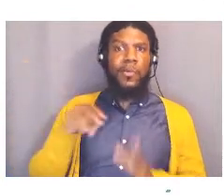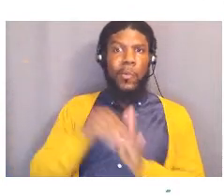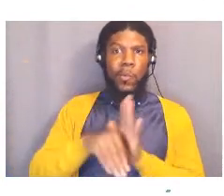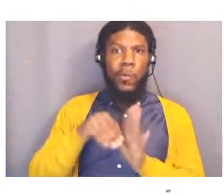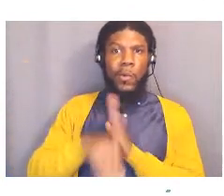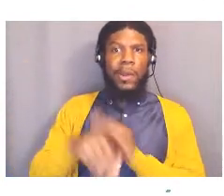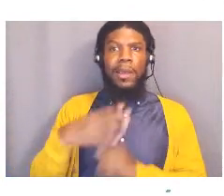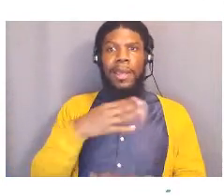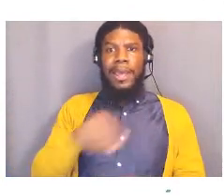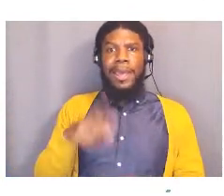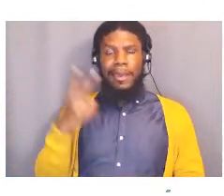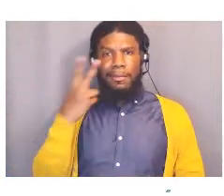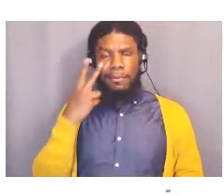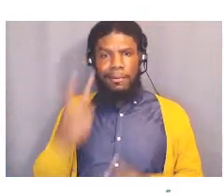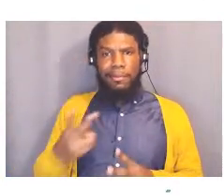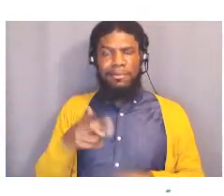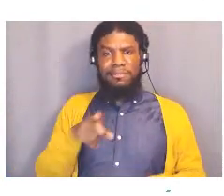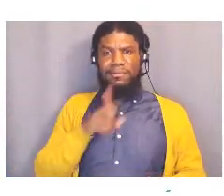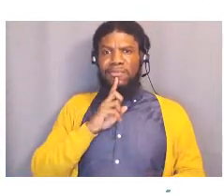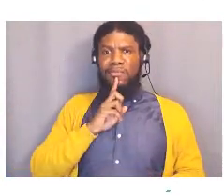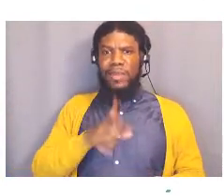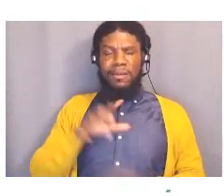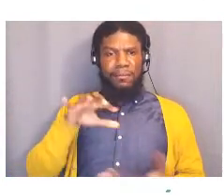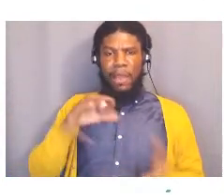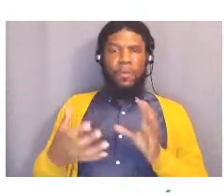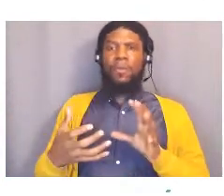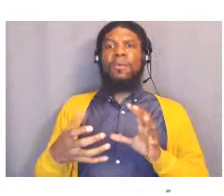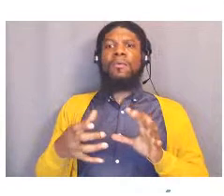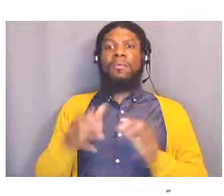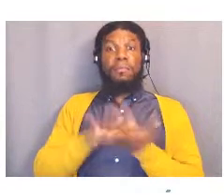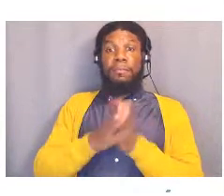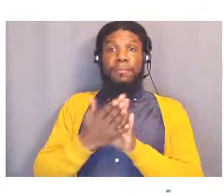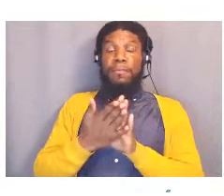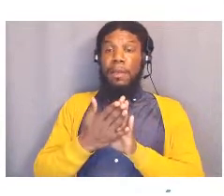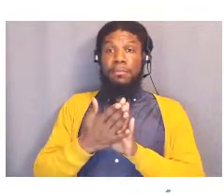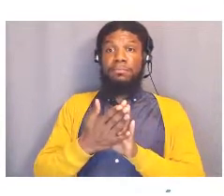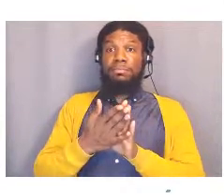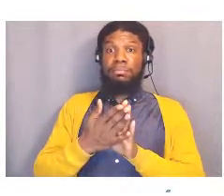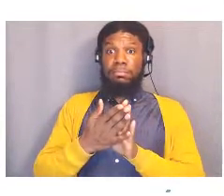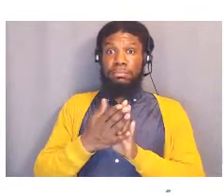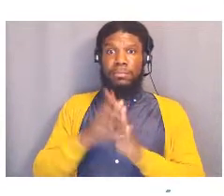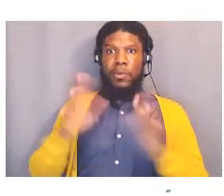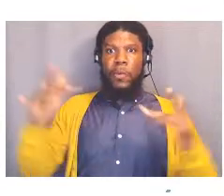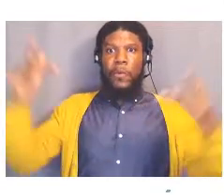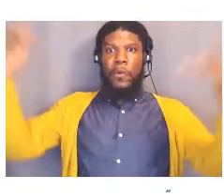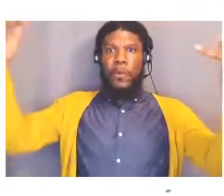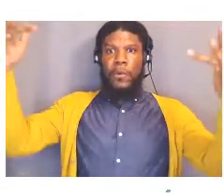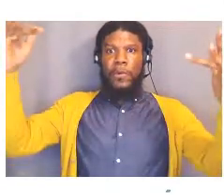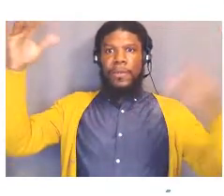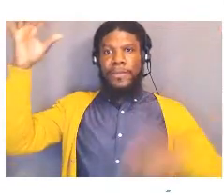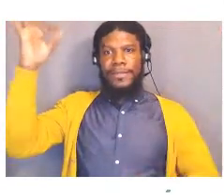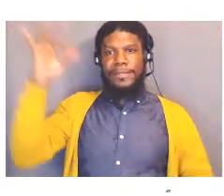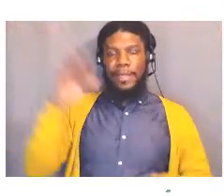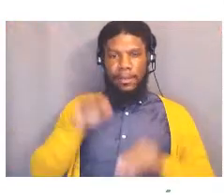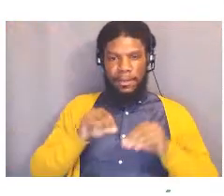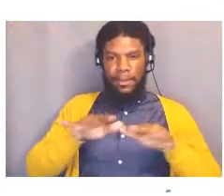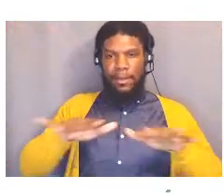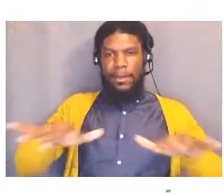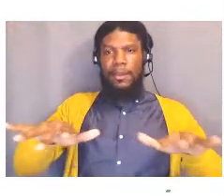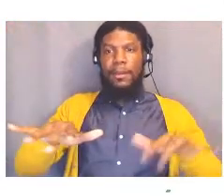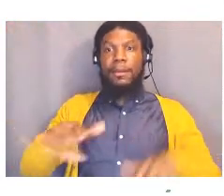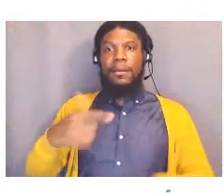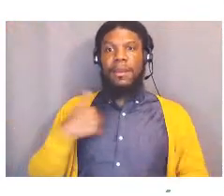all golden in the sunset. I've known rivers,